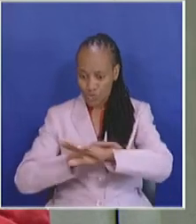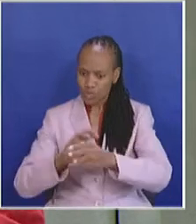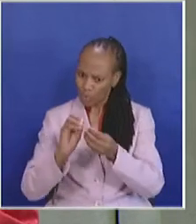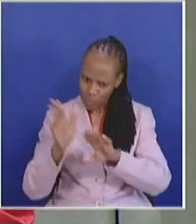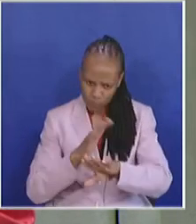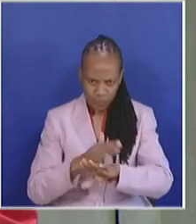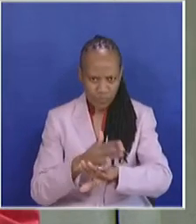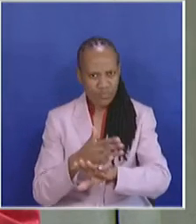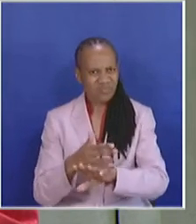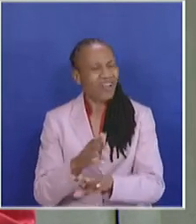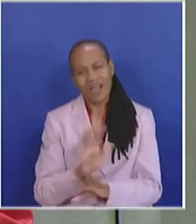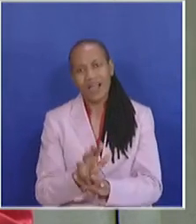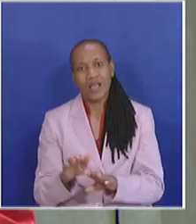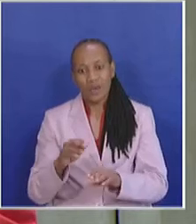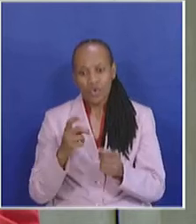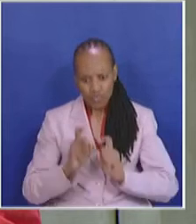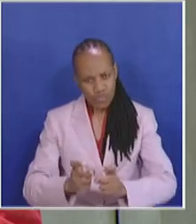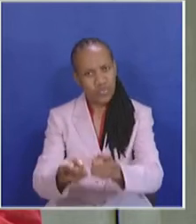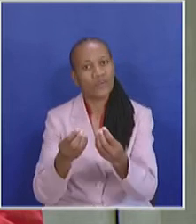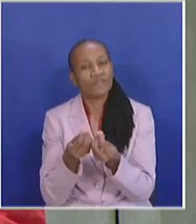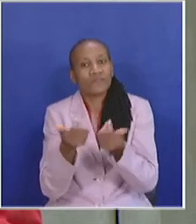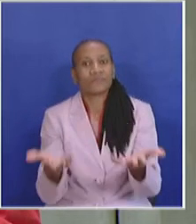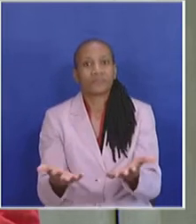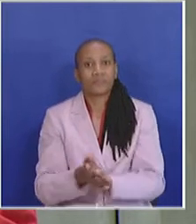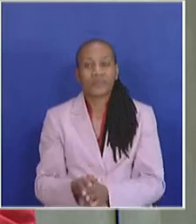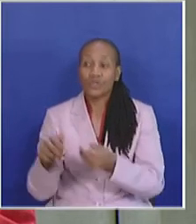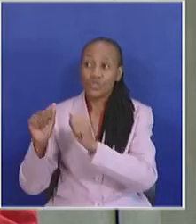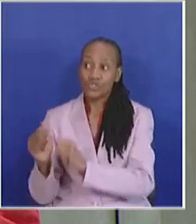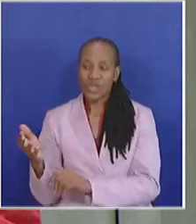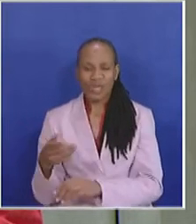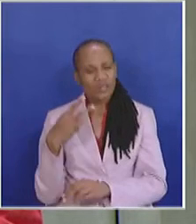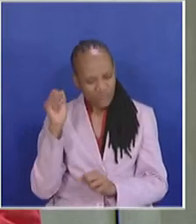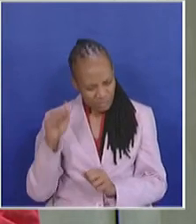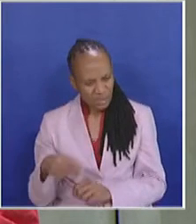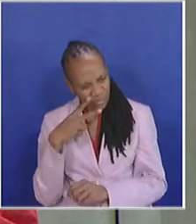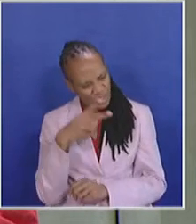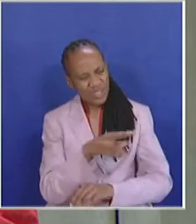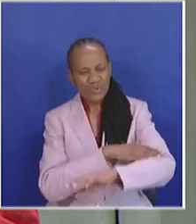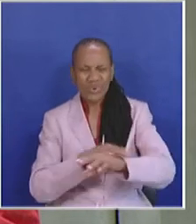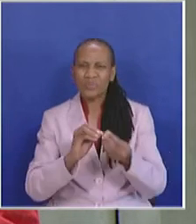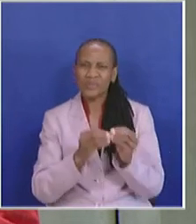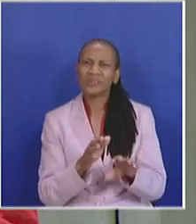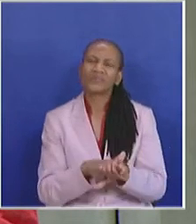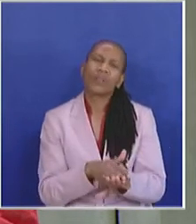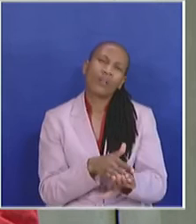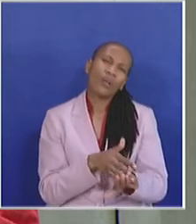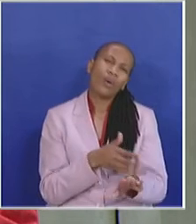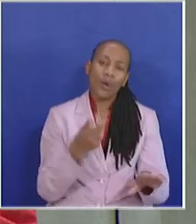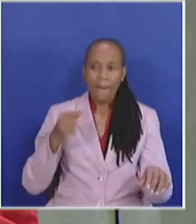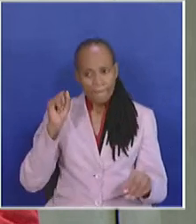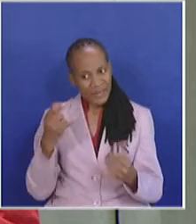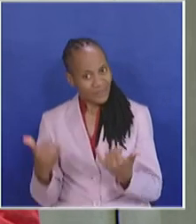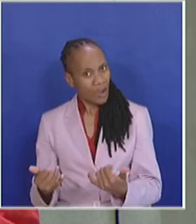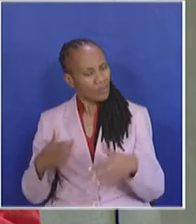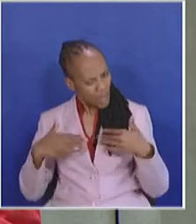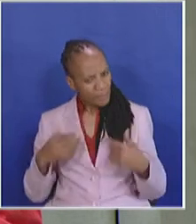Honorable Chair, while we express our concern regarding the slow progress on this matter, but we are pleased to report to this august